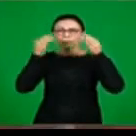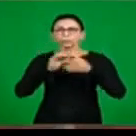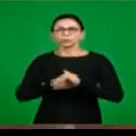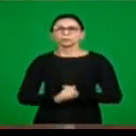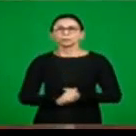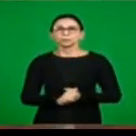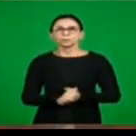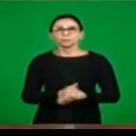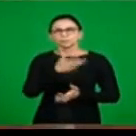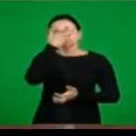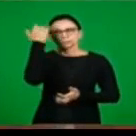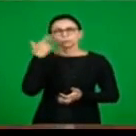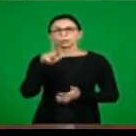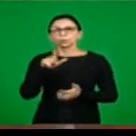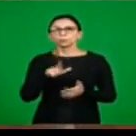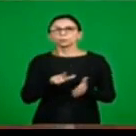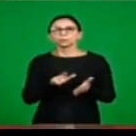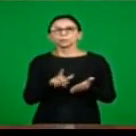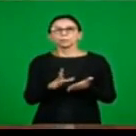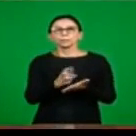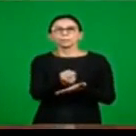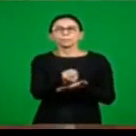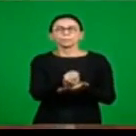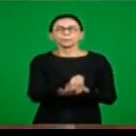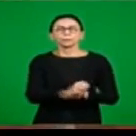According to what was said here,